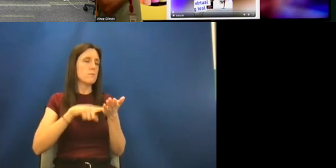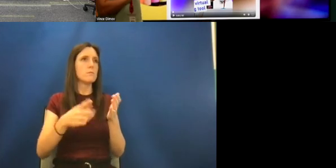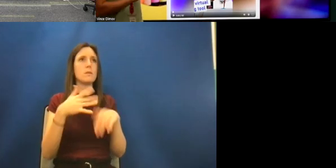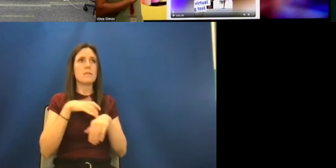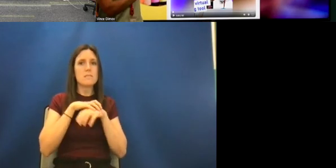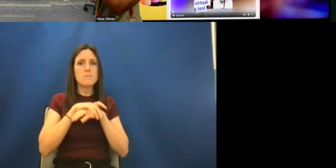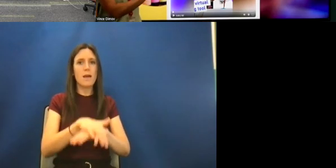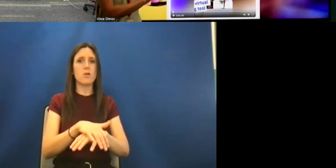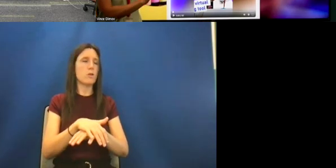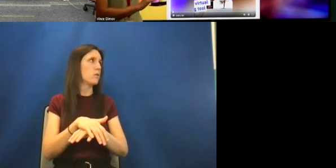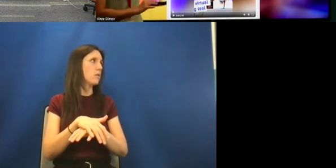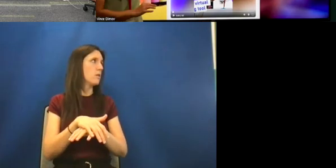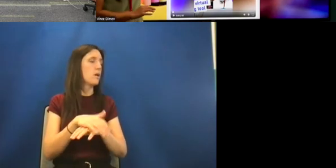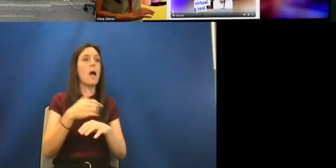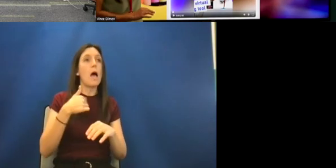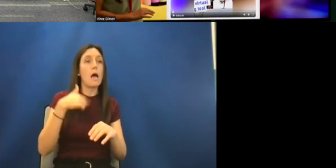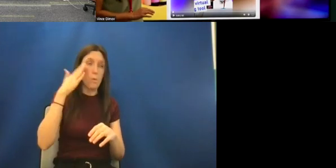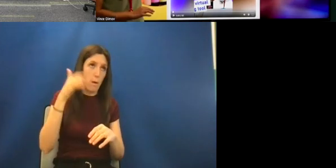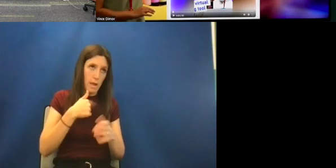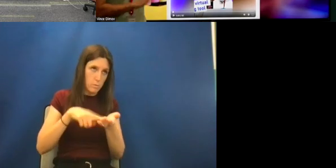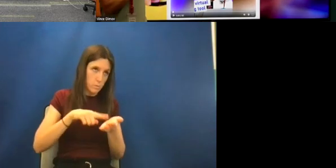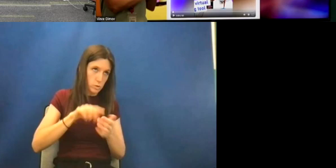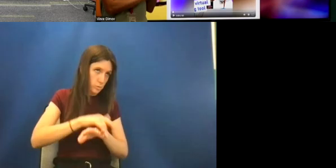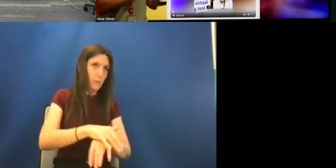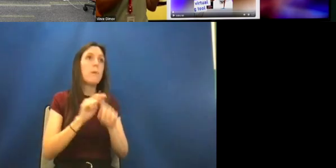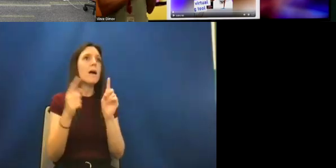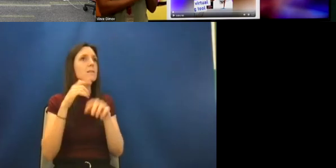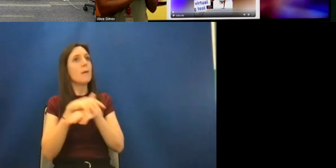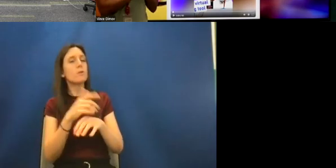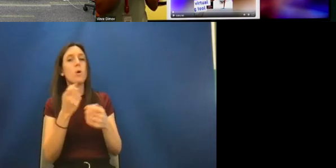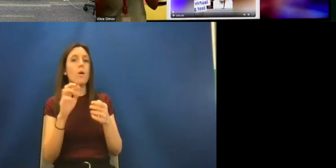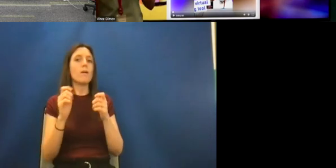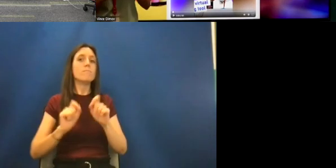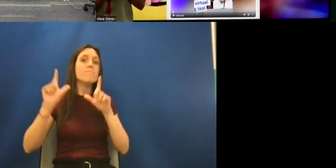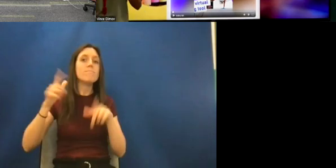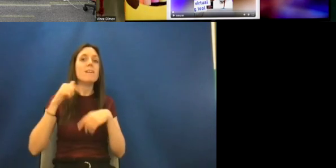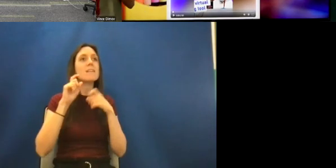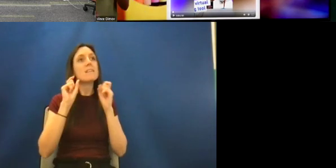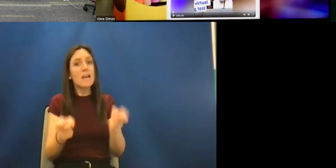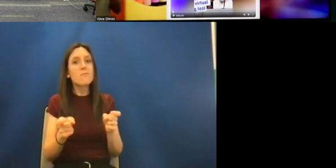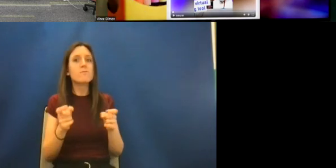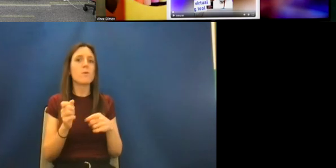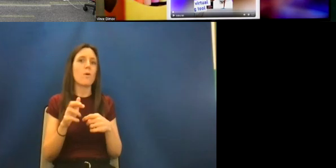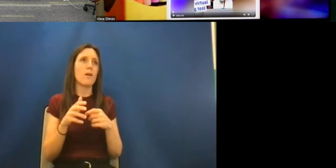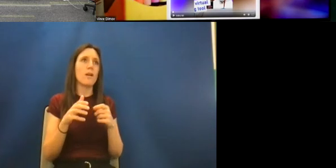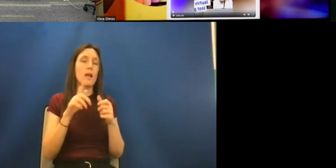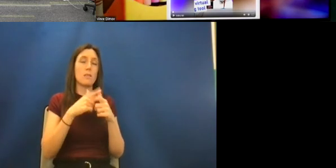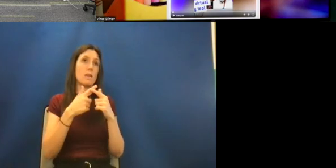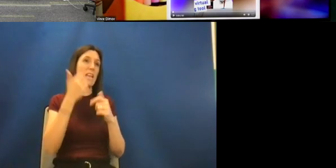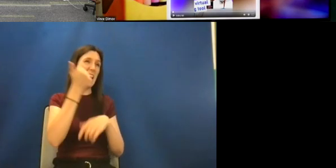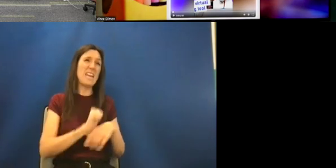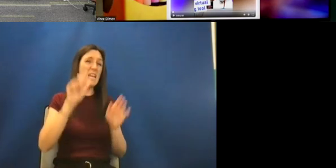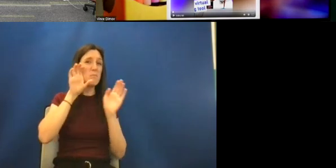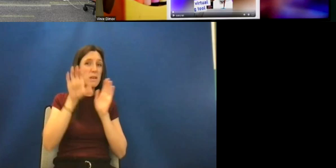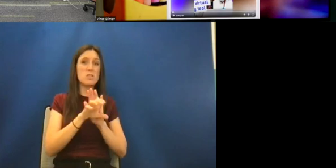Spider. I don't know why I'm searching spiders, but so there's clip arts come up, images that come up, GIFs, like everything connected to that would come